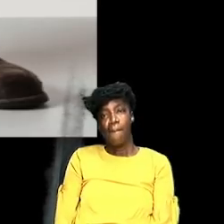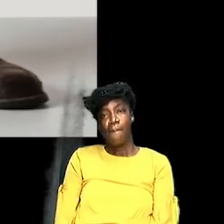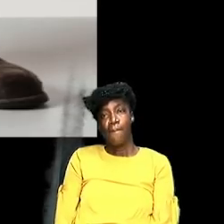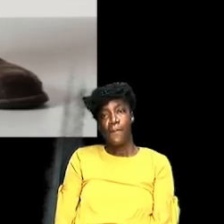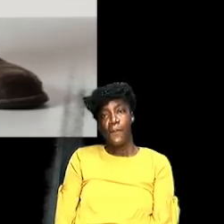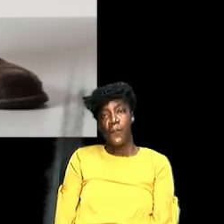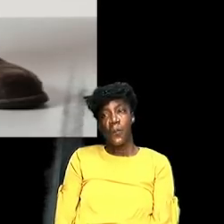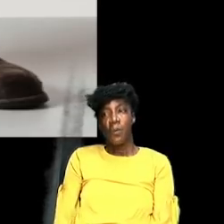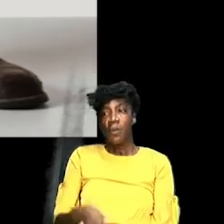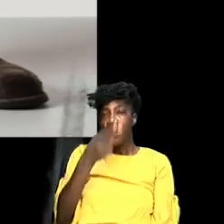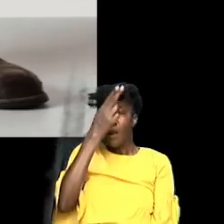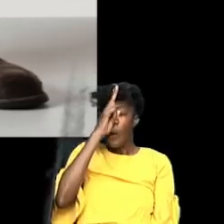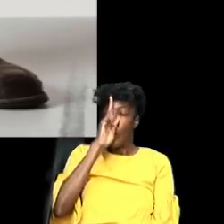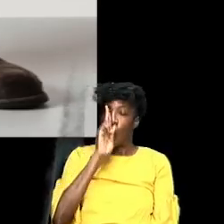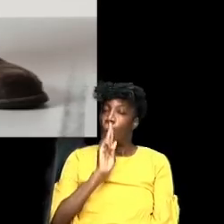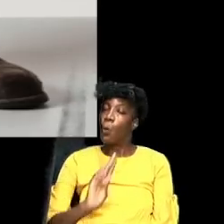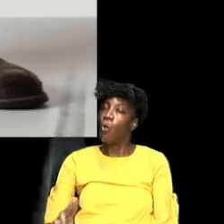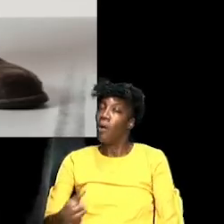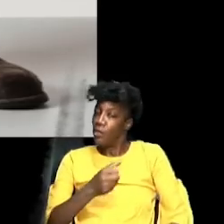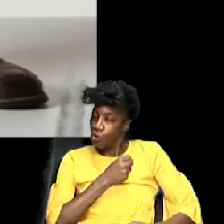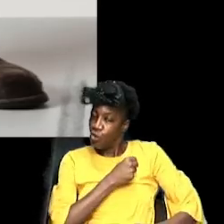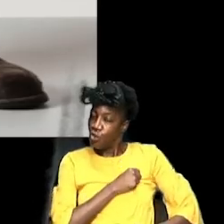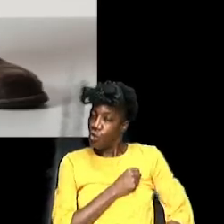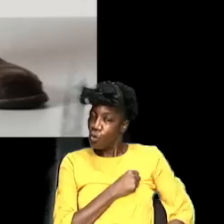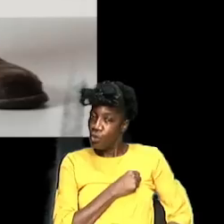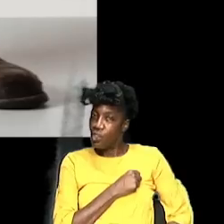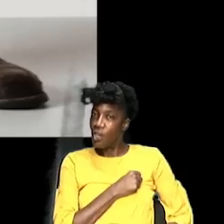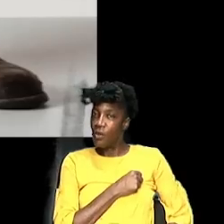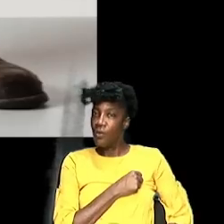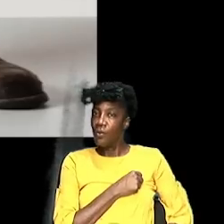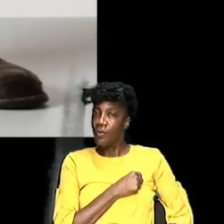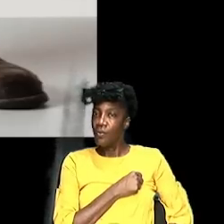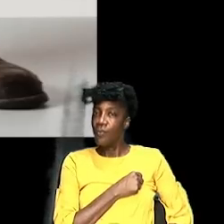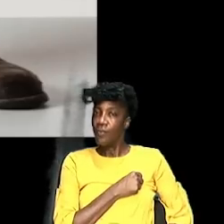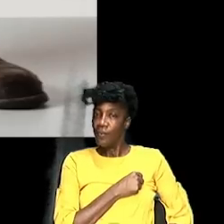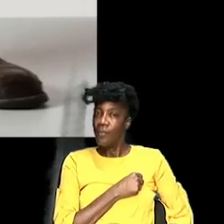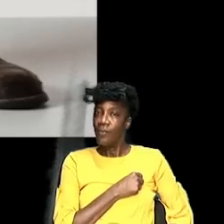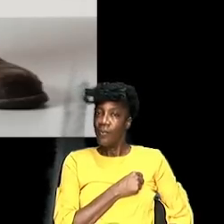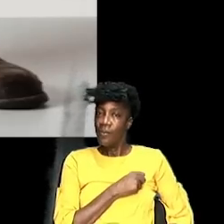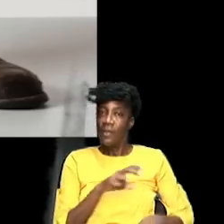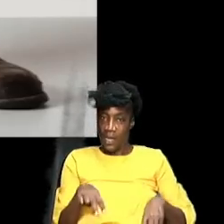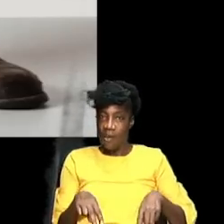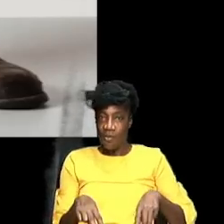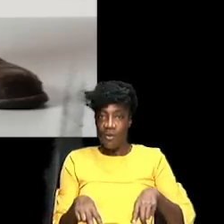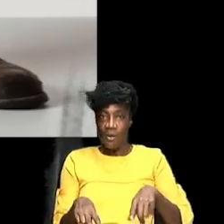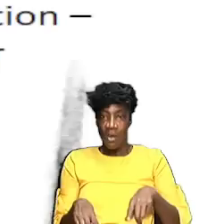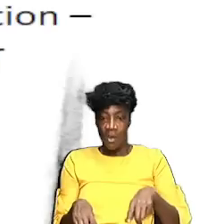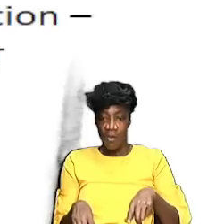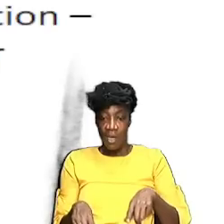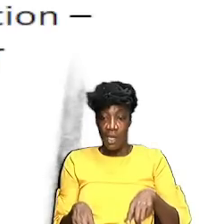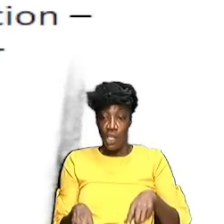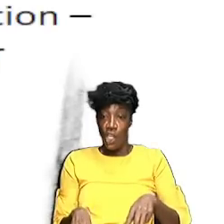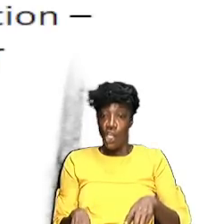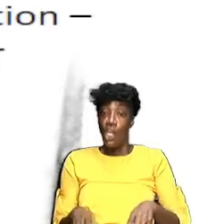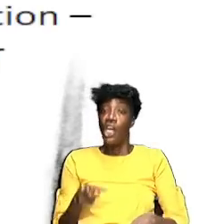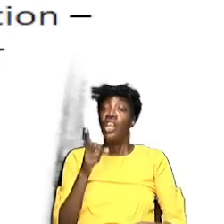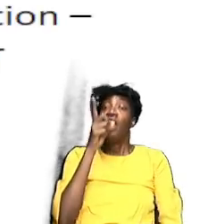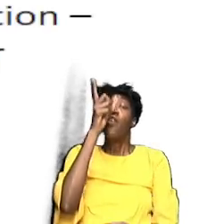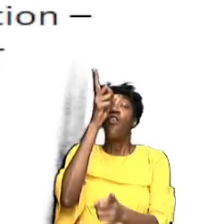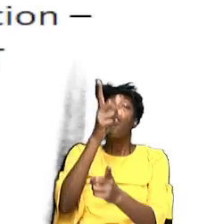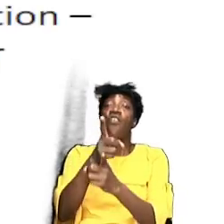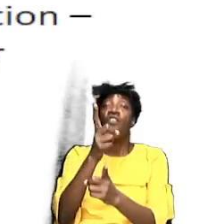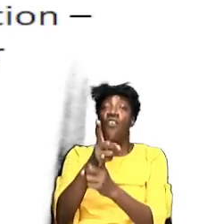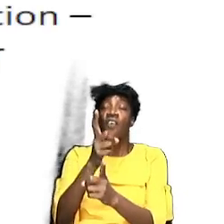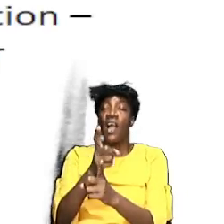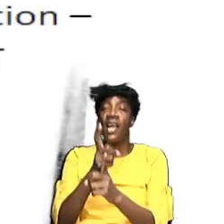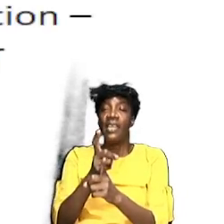Roman soldier, as it were, had to ensure that they have on the proper footwear. Amen.